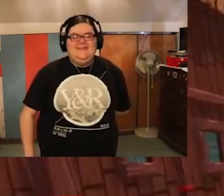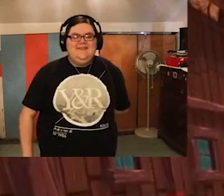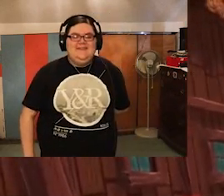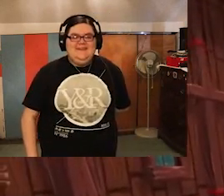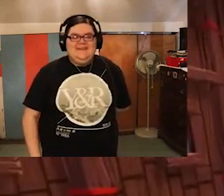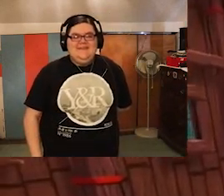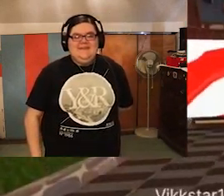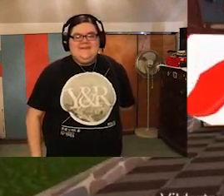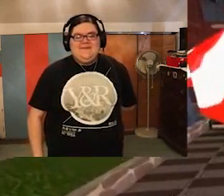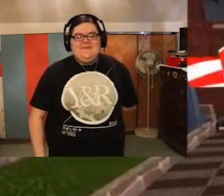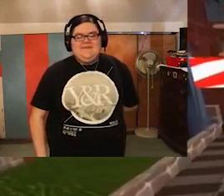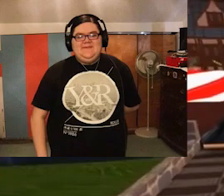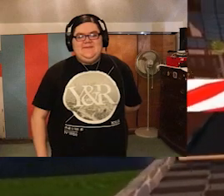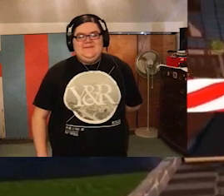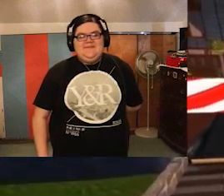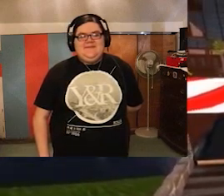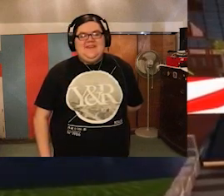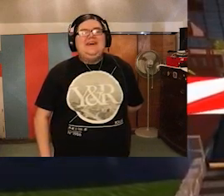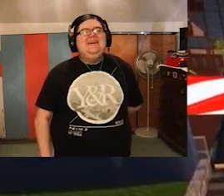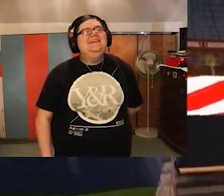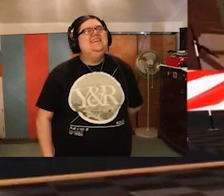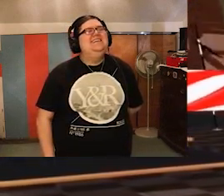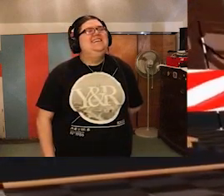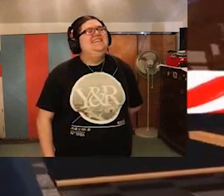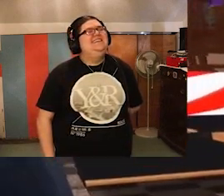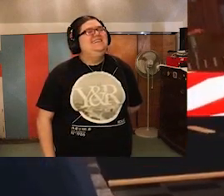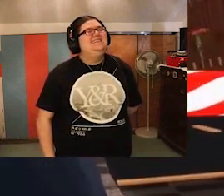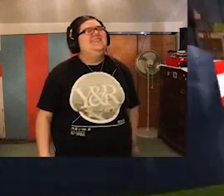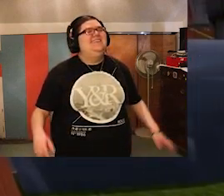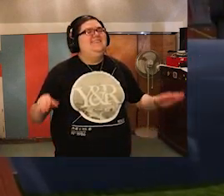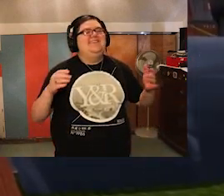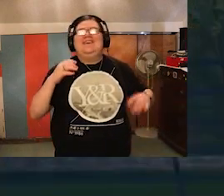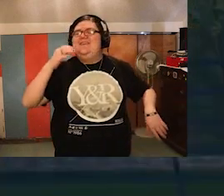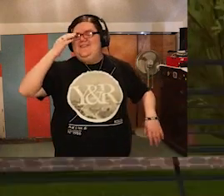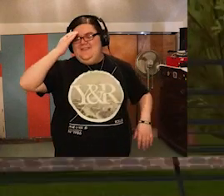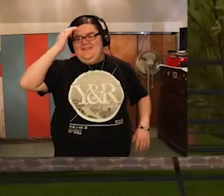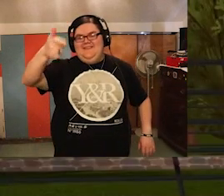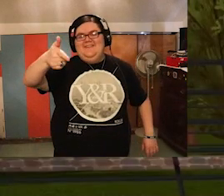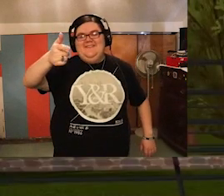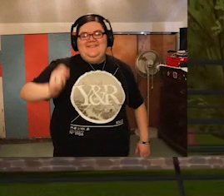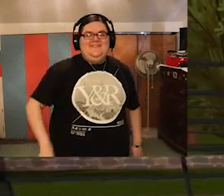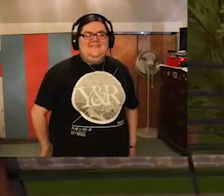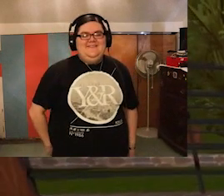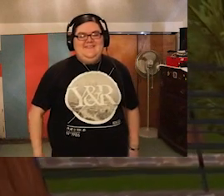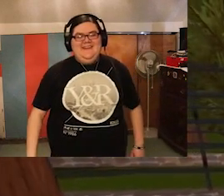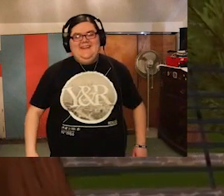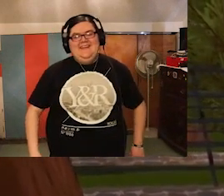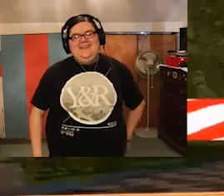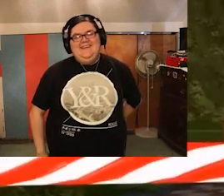again. I'm just a poor man from a poor family.